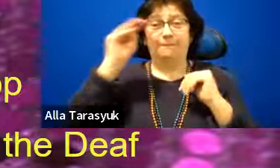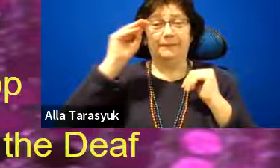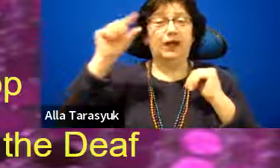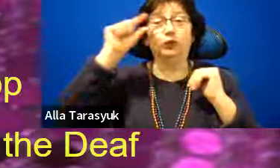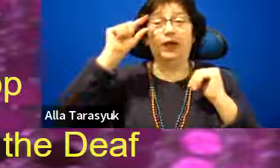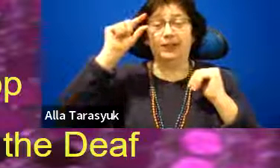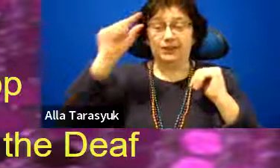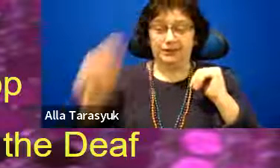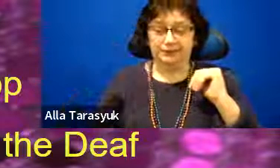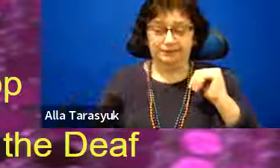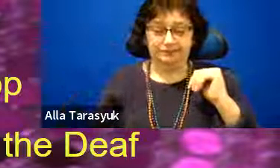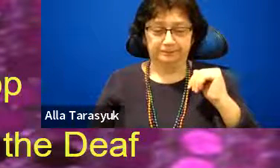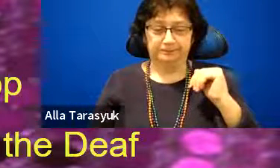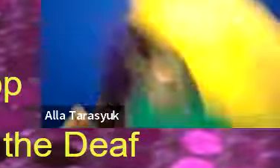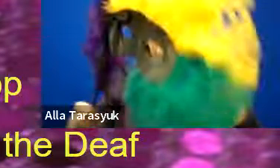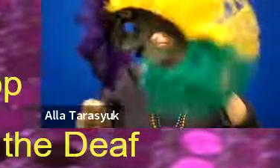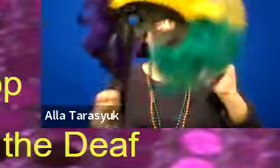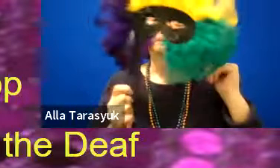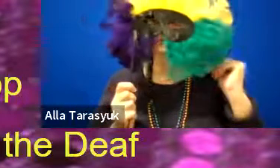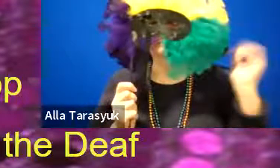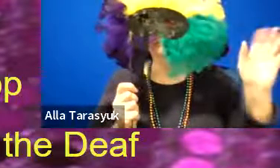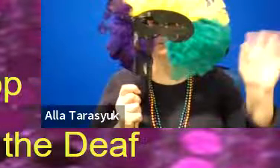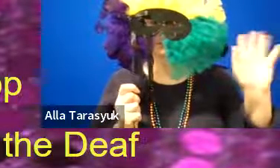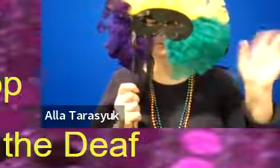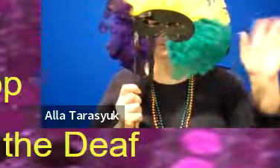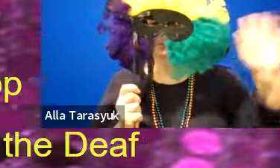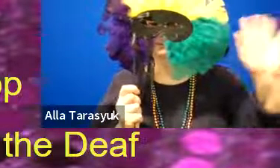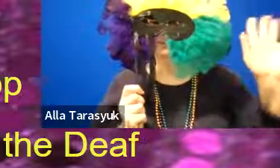All right, so we're going to learn the sign for Mardi Gras.